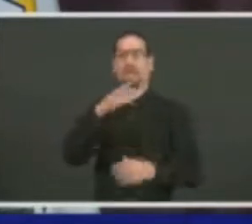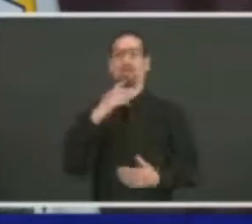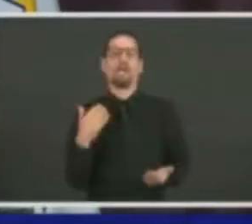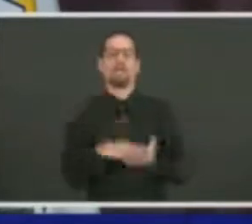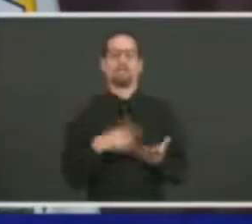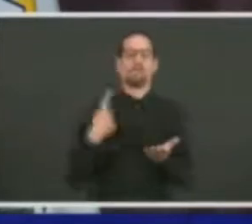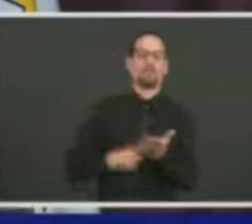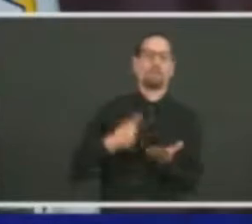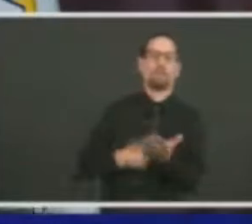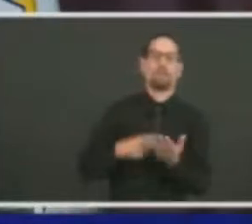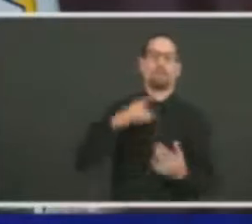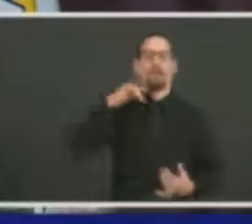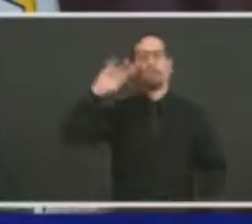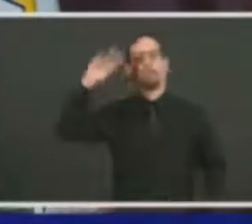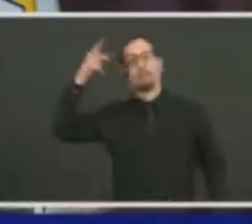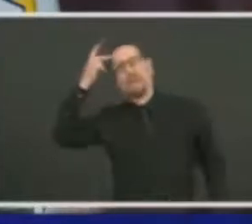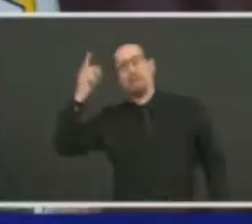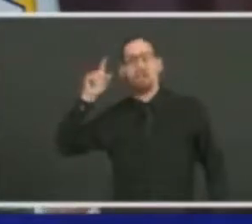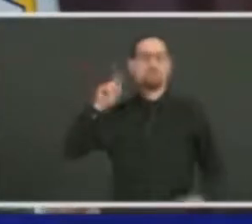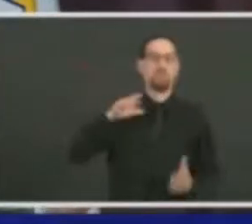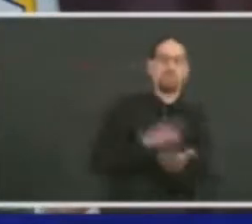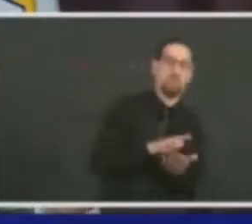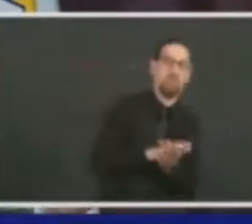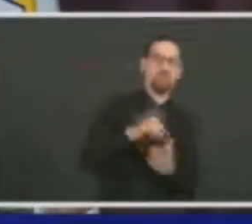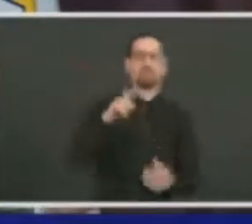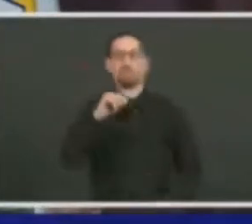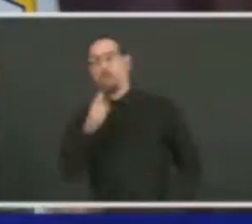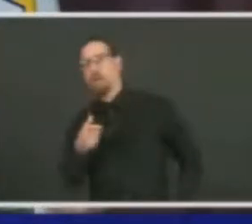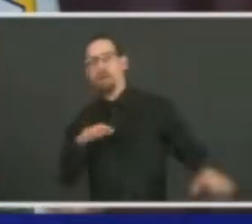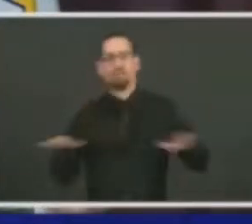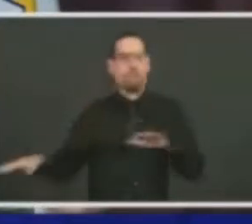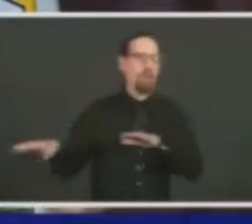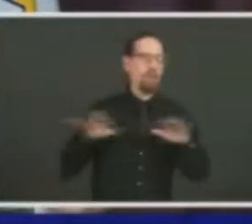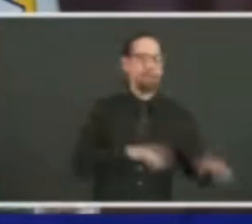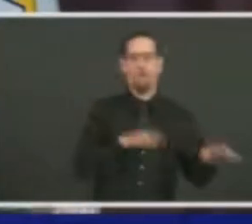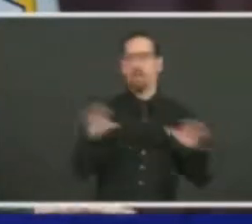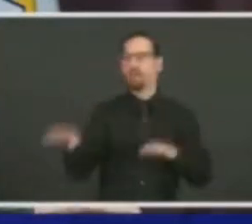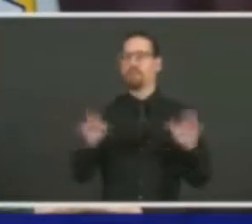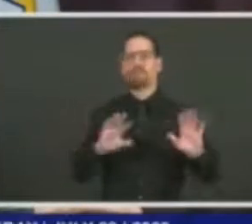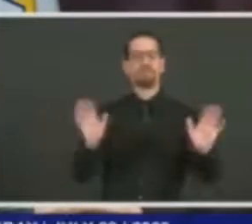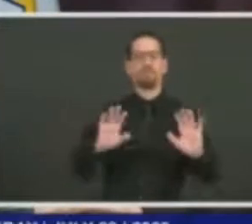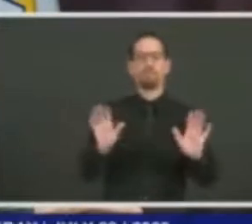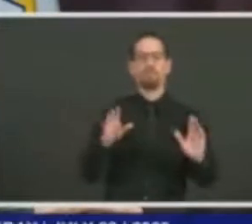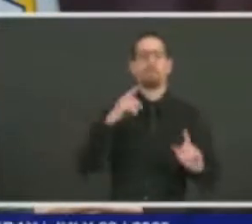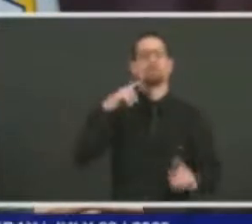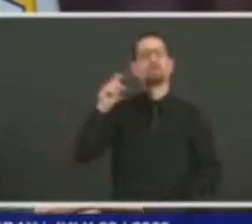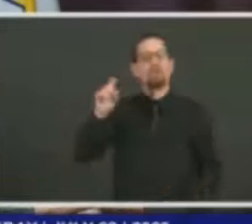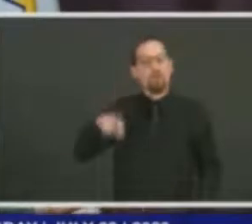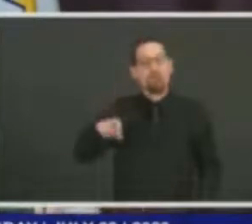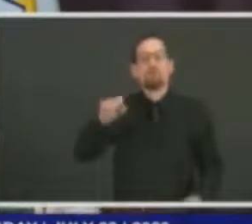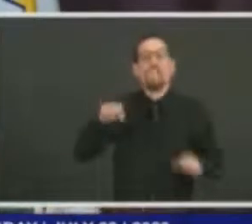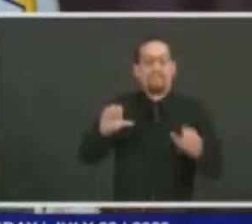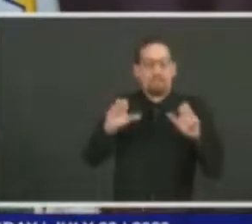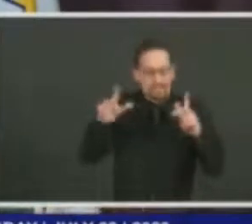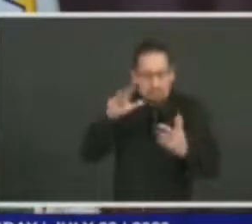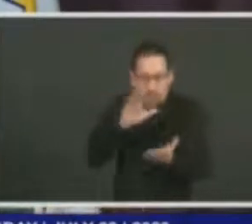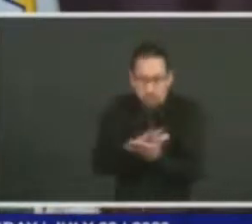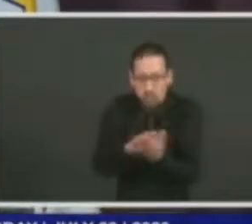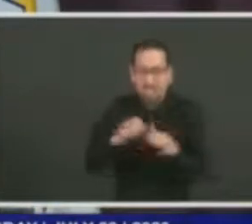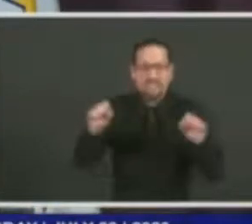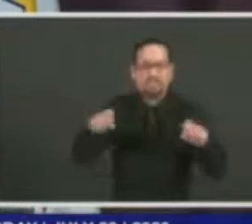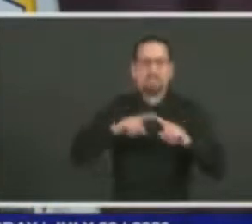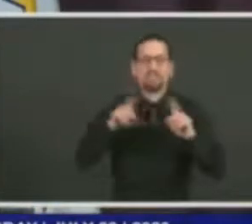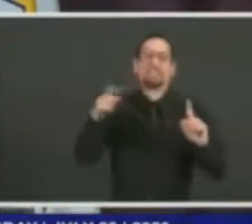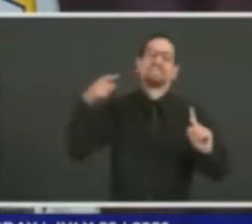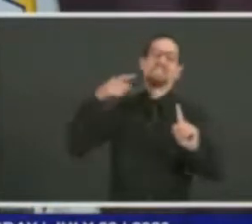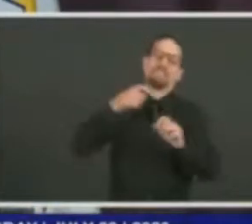and political. Should they be in school or not? The reality is, yes, they should be. We have to make it safe. So then you get down to the nitty